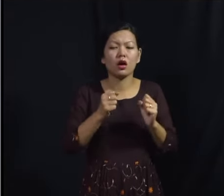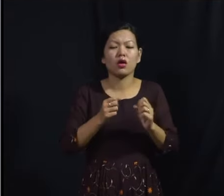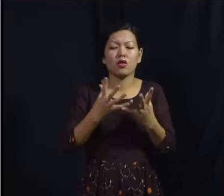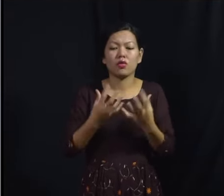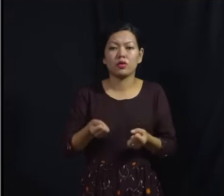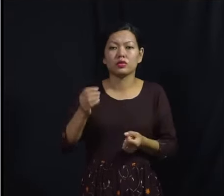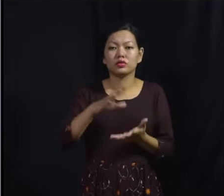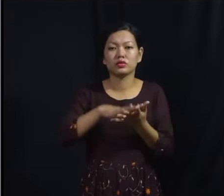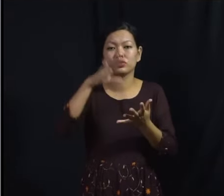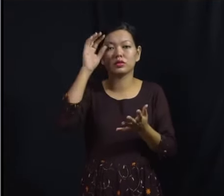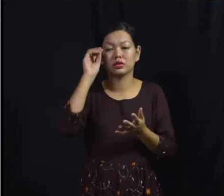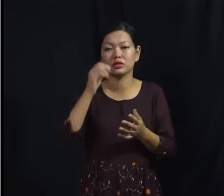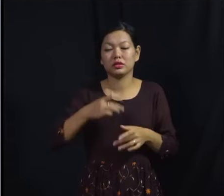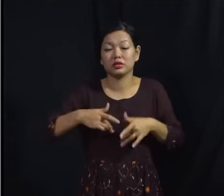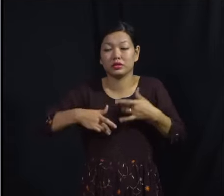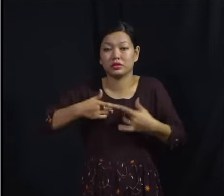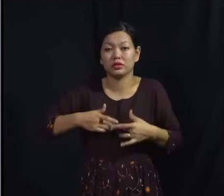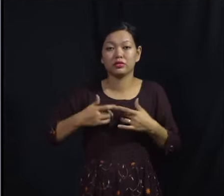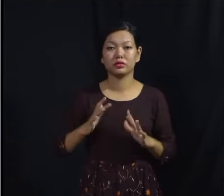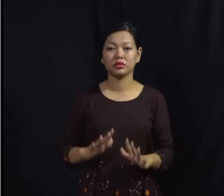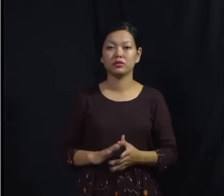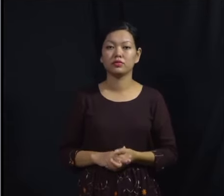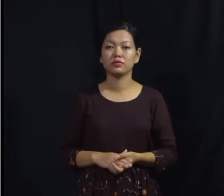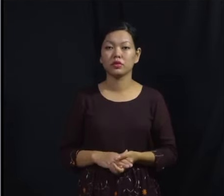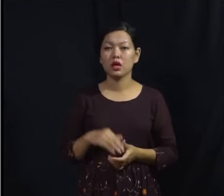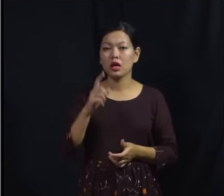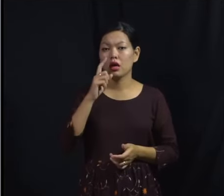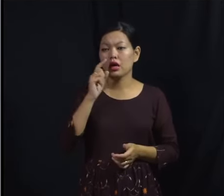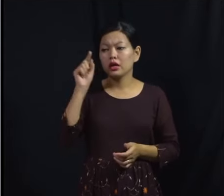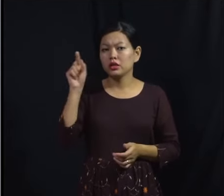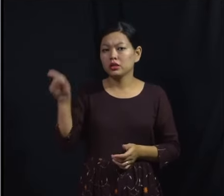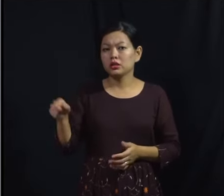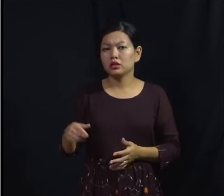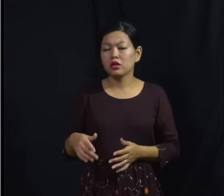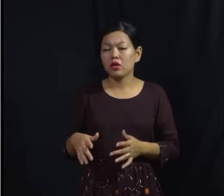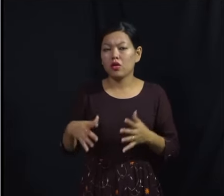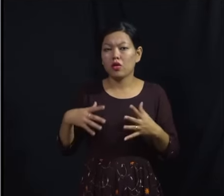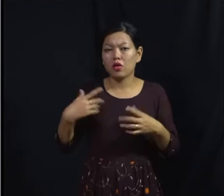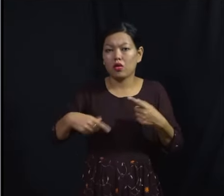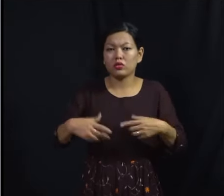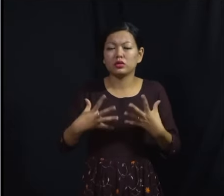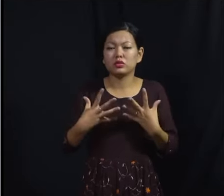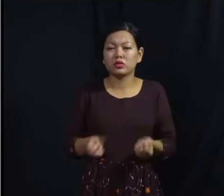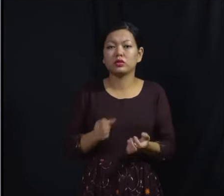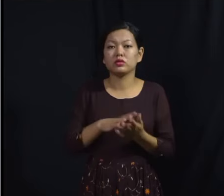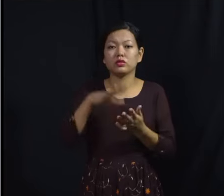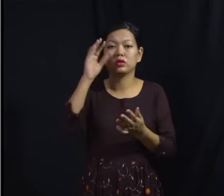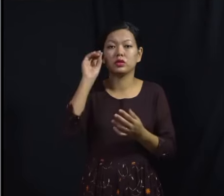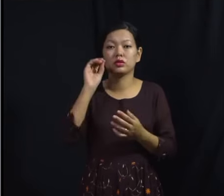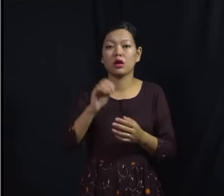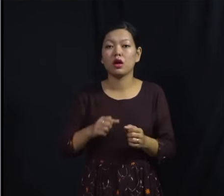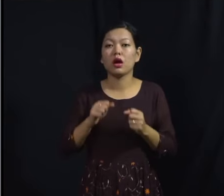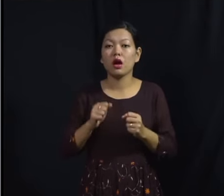and instead take Sandy to the workplace, she is always curious to learn. "Why can't I come to the market?" she